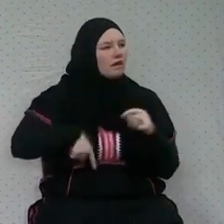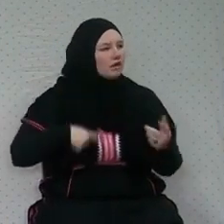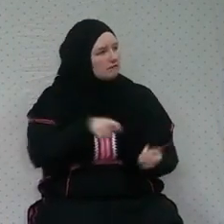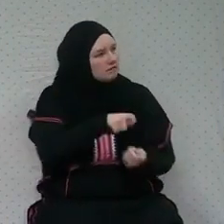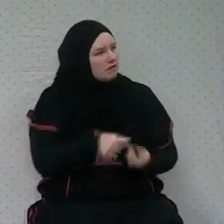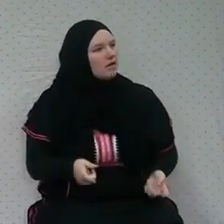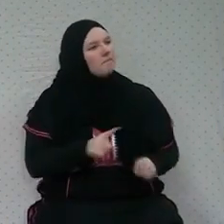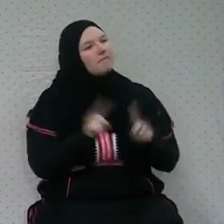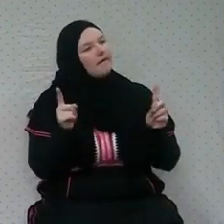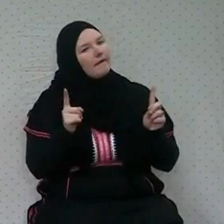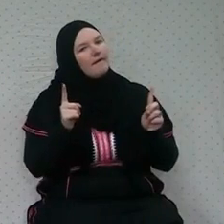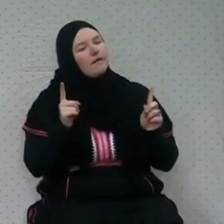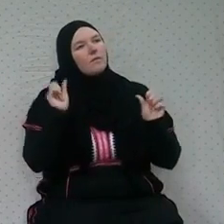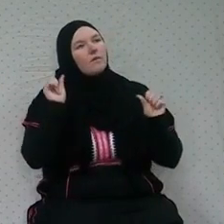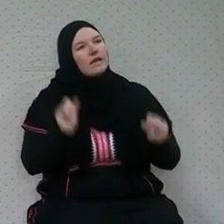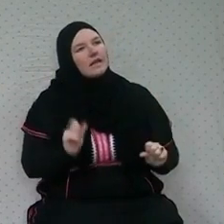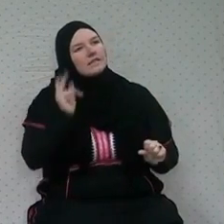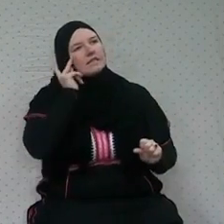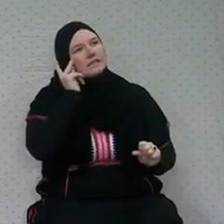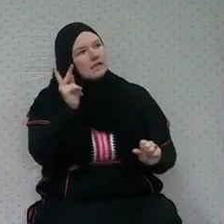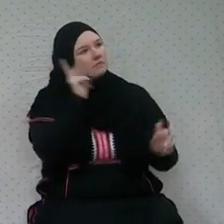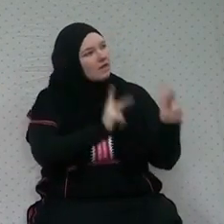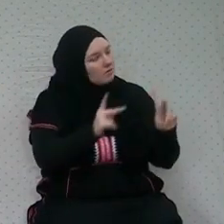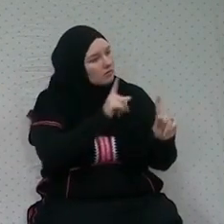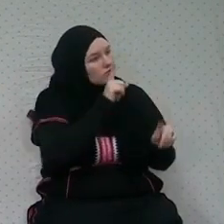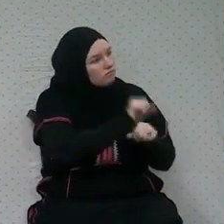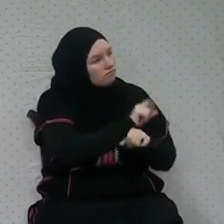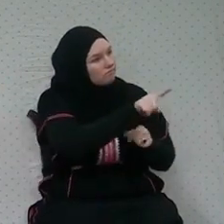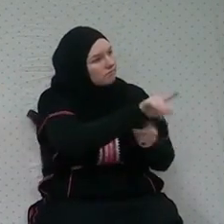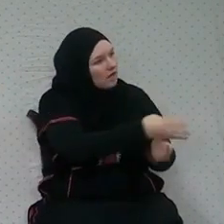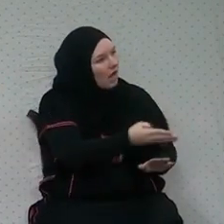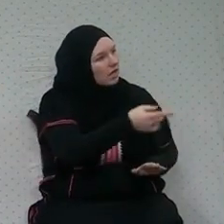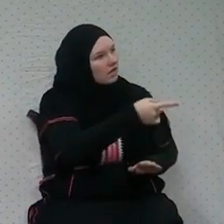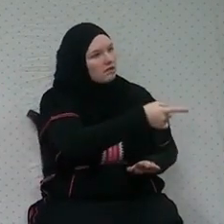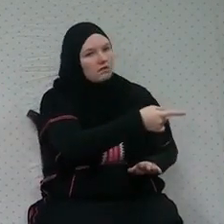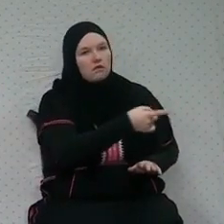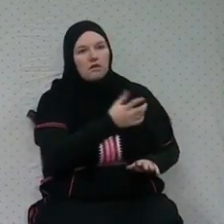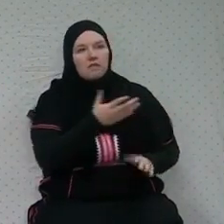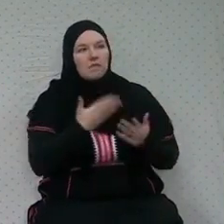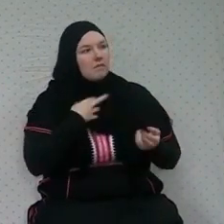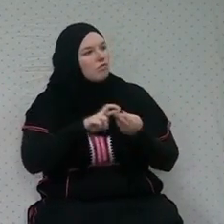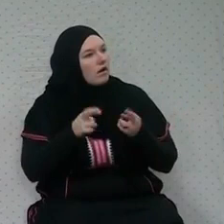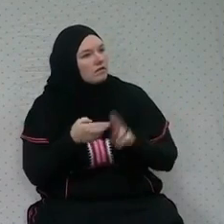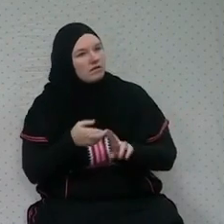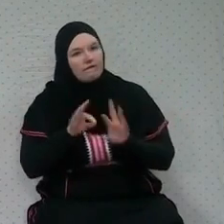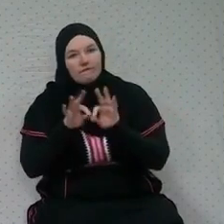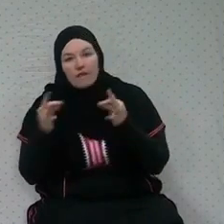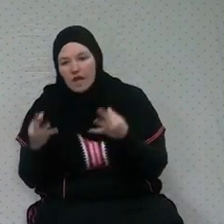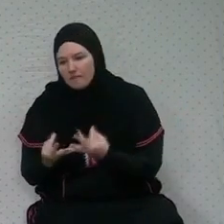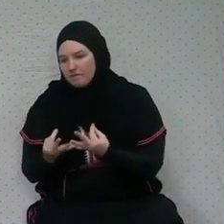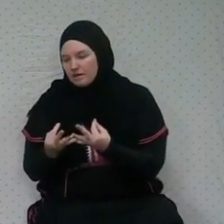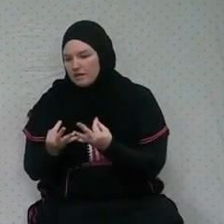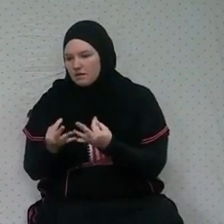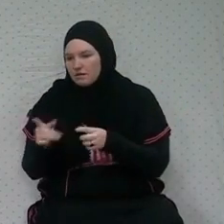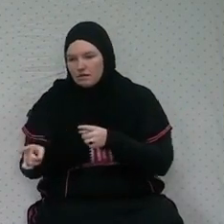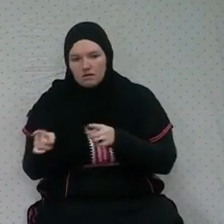at least we see people dying who were our neighbors or relatives or friends. We see